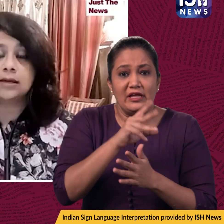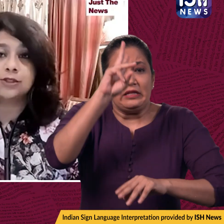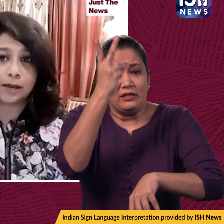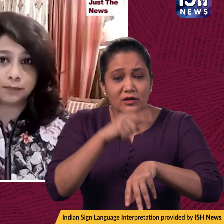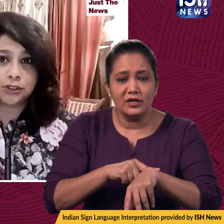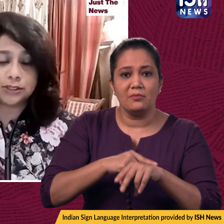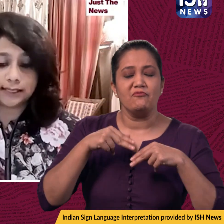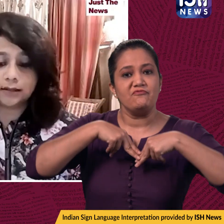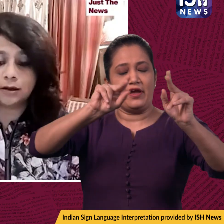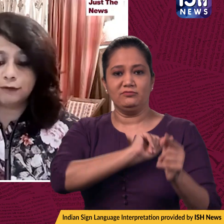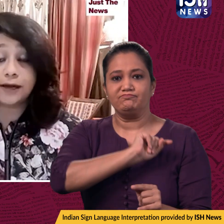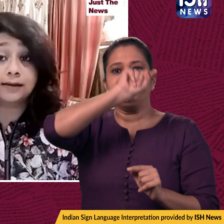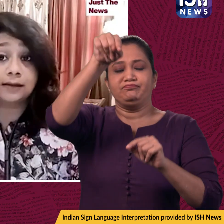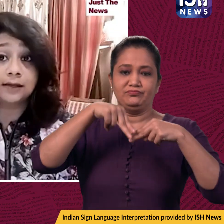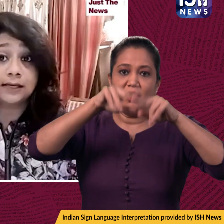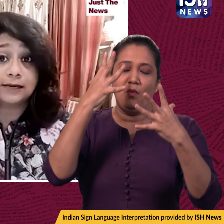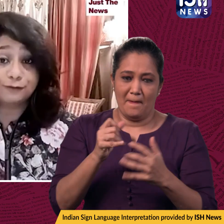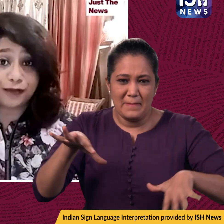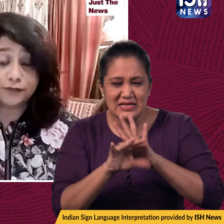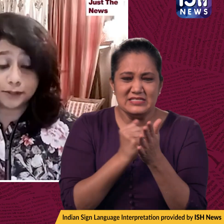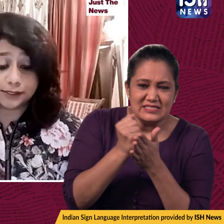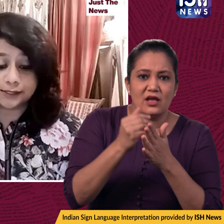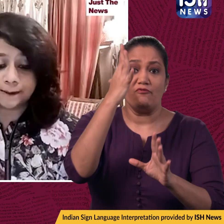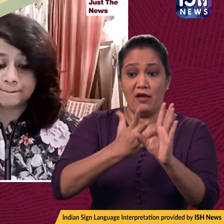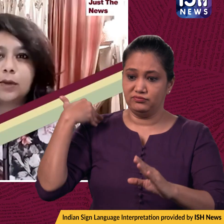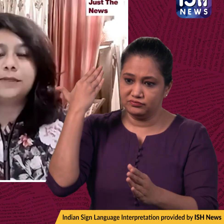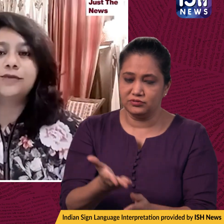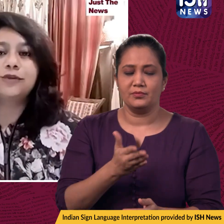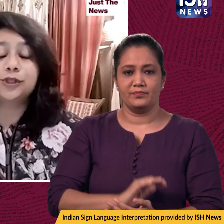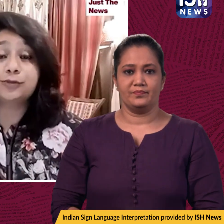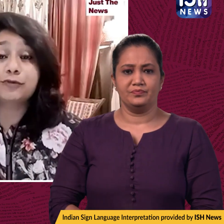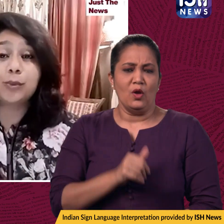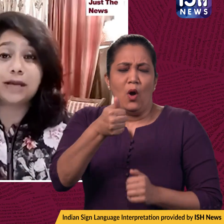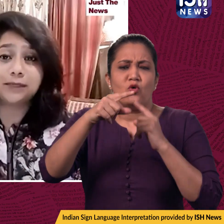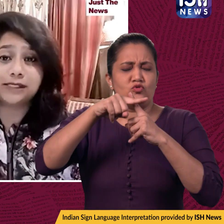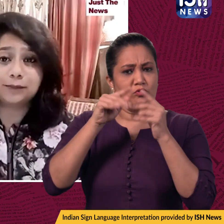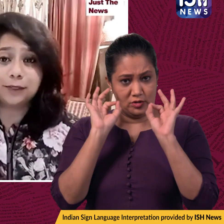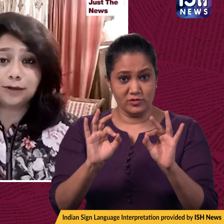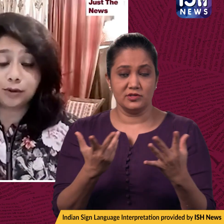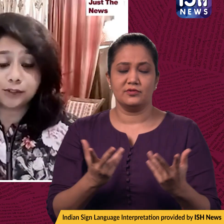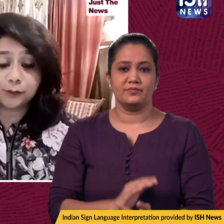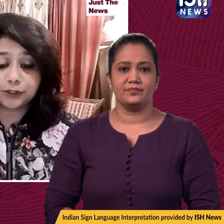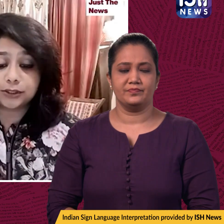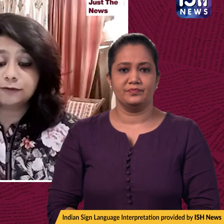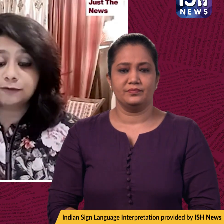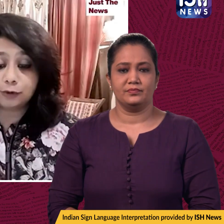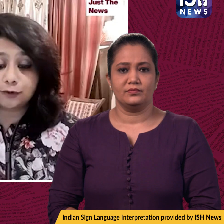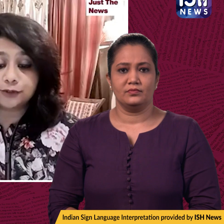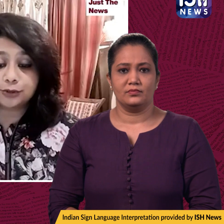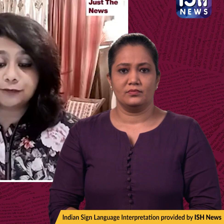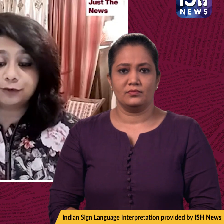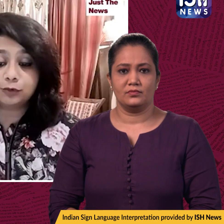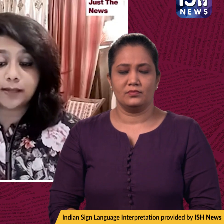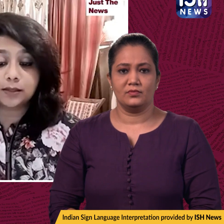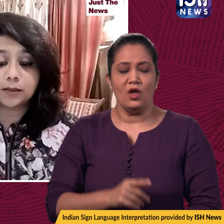third Champions League final in 5 years. One piece of good news before we wrap things up here on this bulletin: a photo